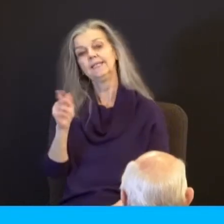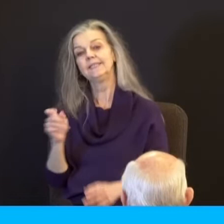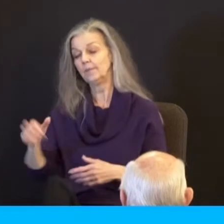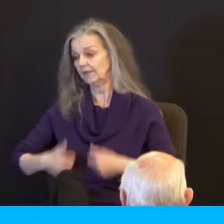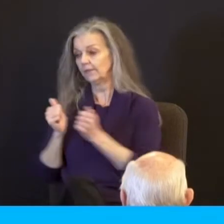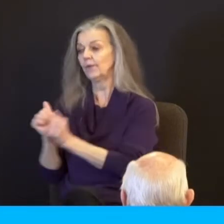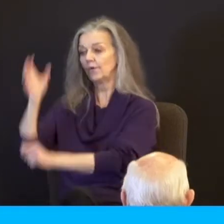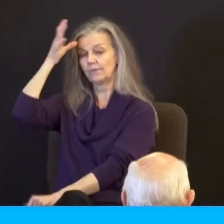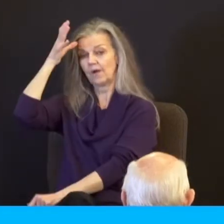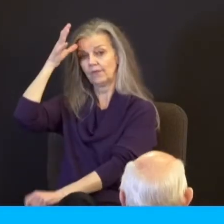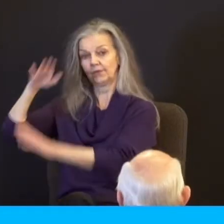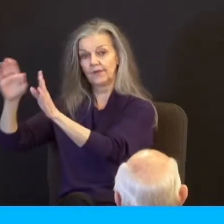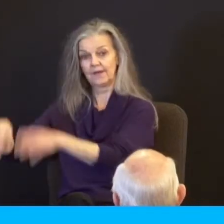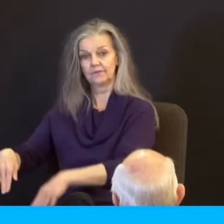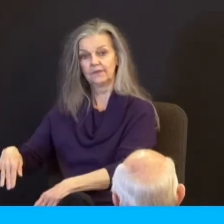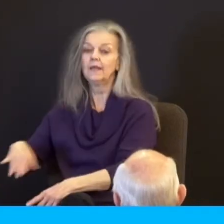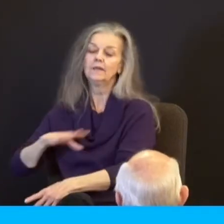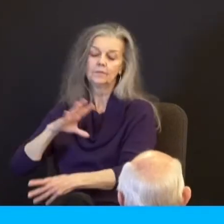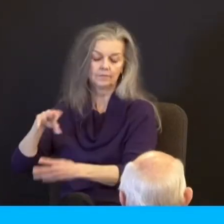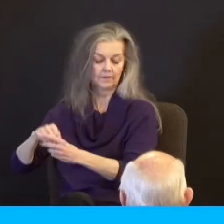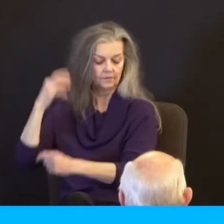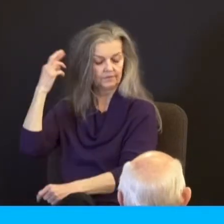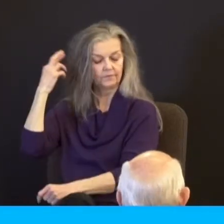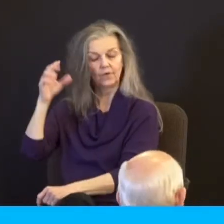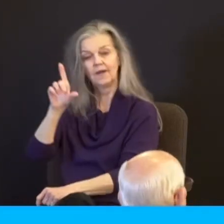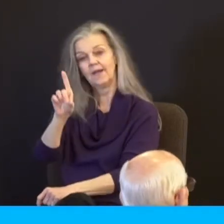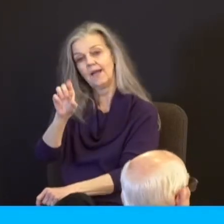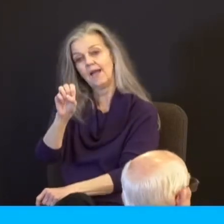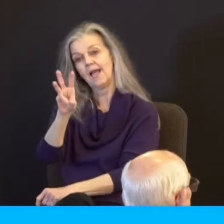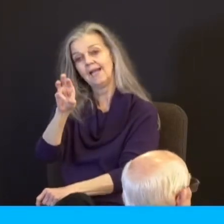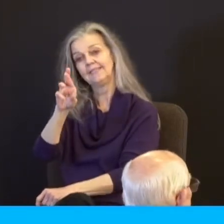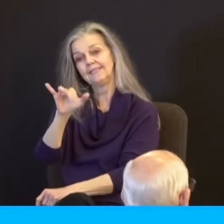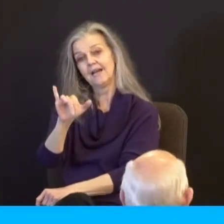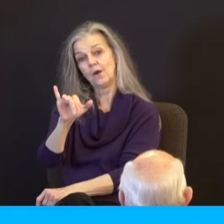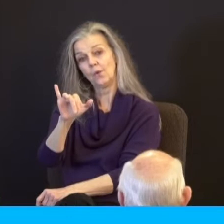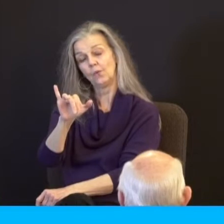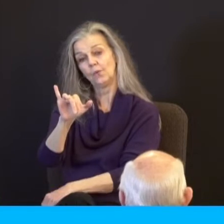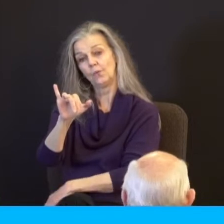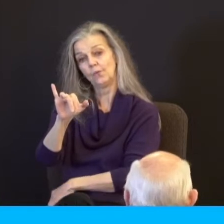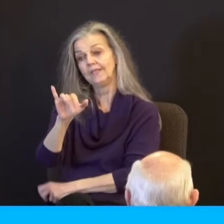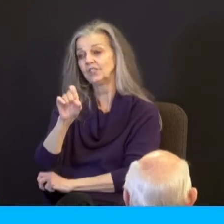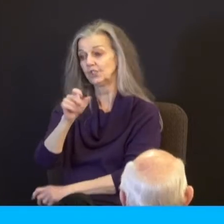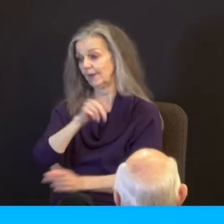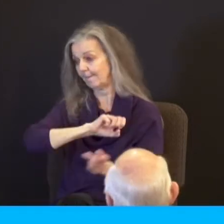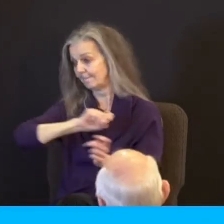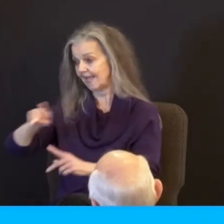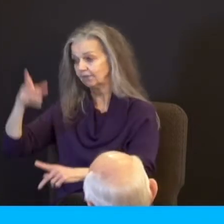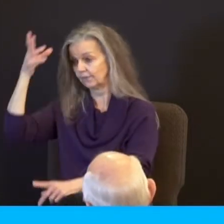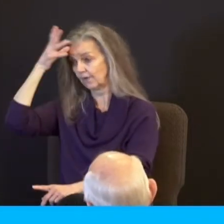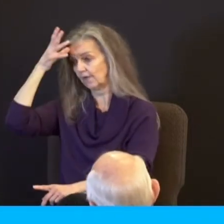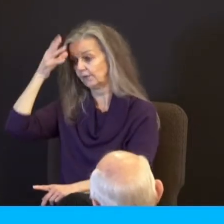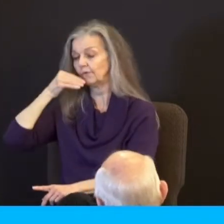her father's house. This, by the way, is part of the reason for a dowry. A dowry is, should she return to her father's home, those funds are there to care